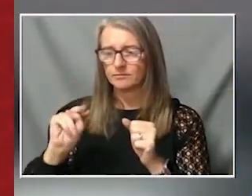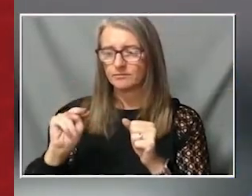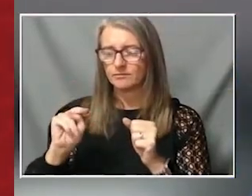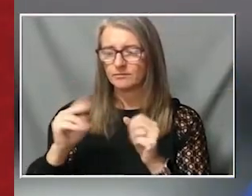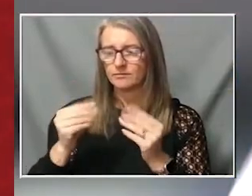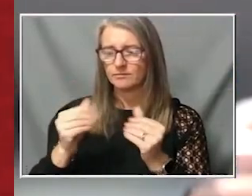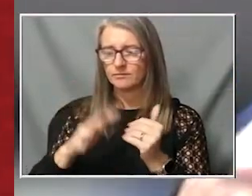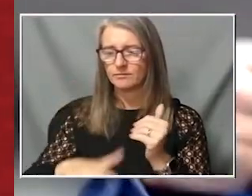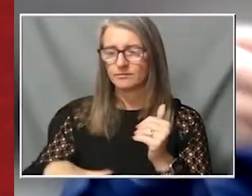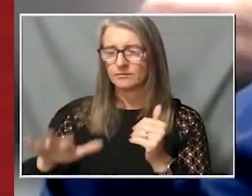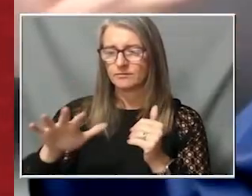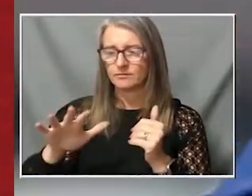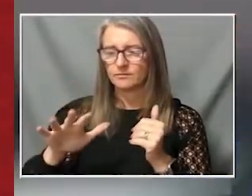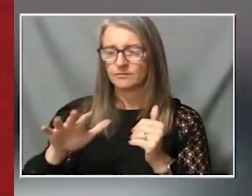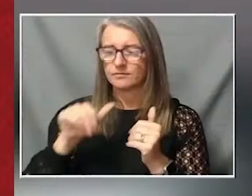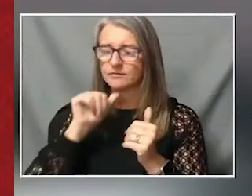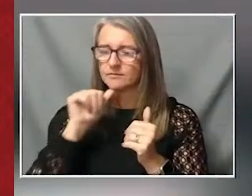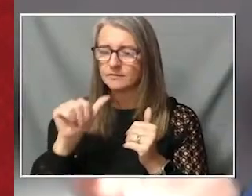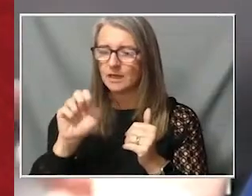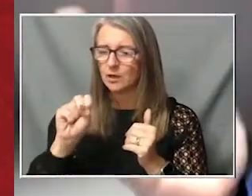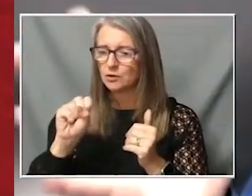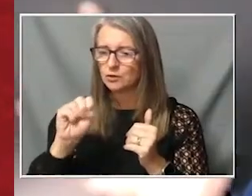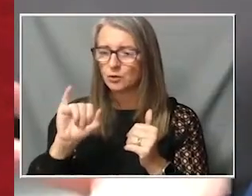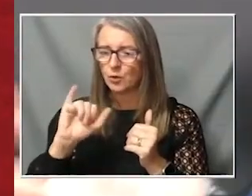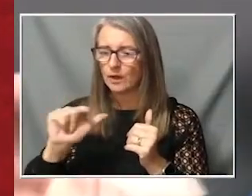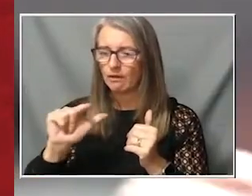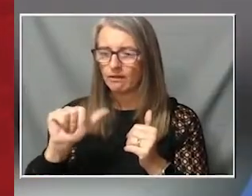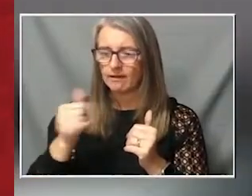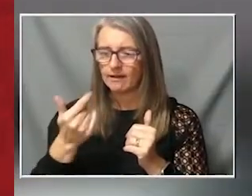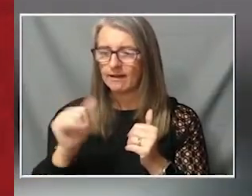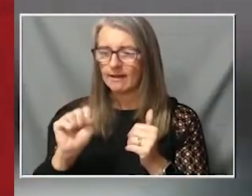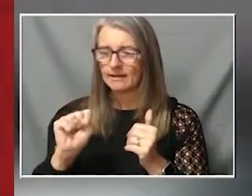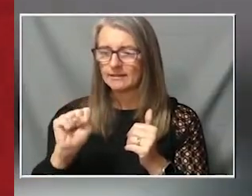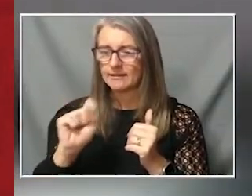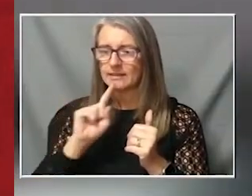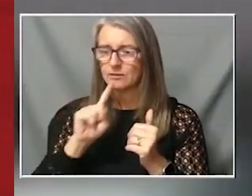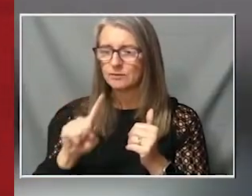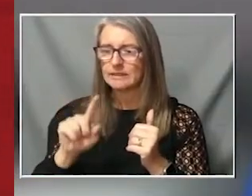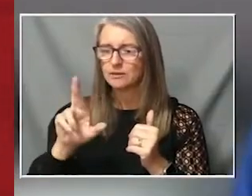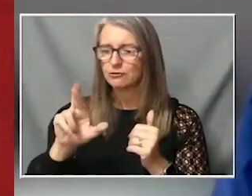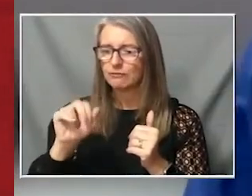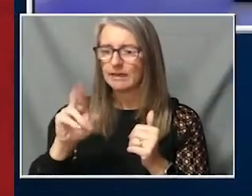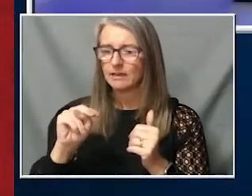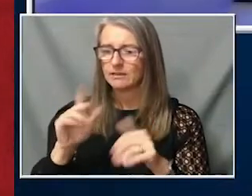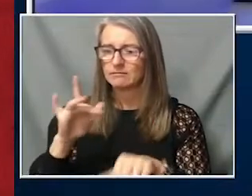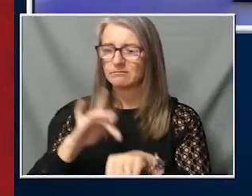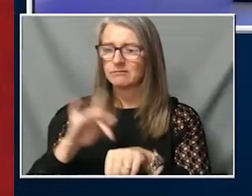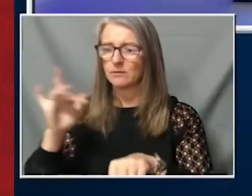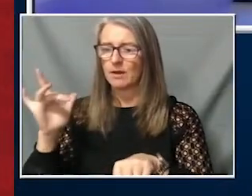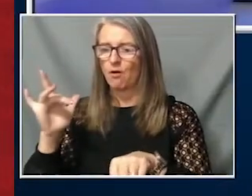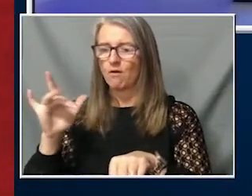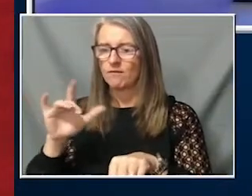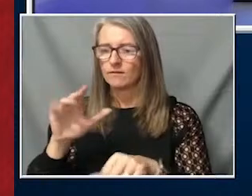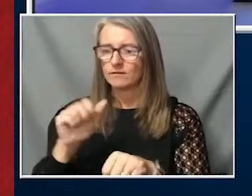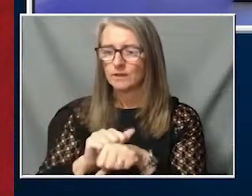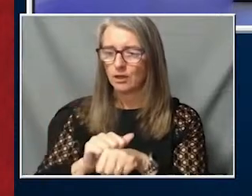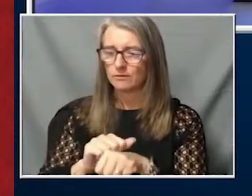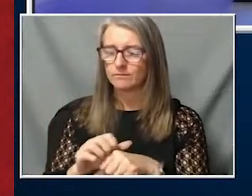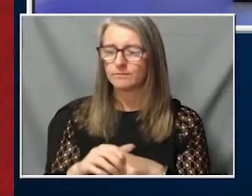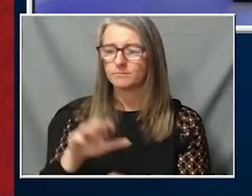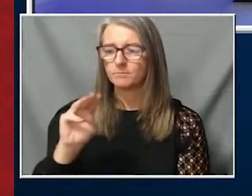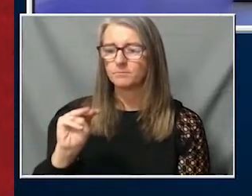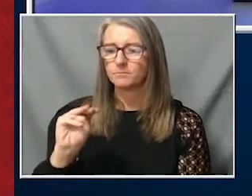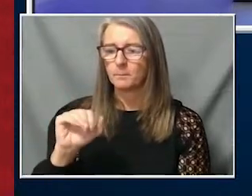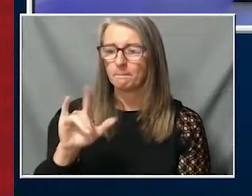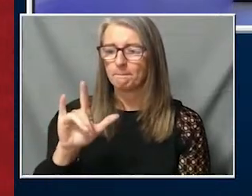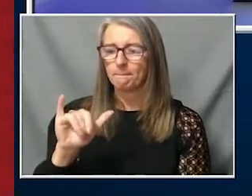ground contact floor. In this case, it's not a soil gas issue. It's actually an issue of the radon coming off the concrete. Molly, what if I live in a